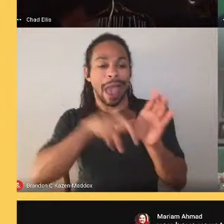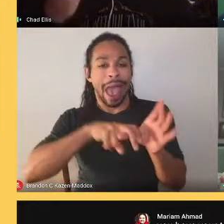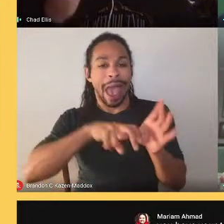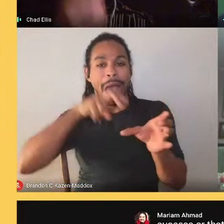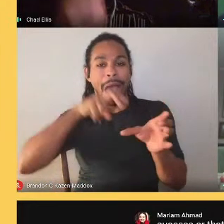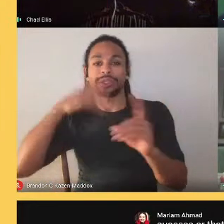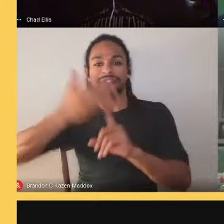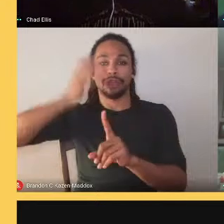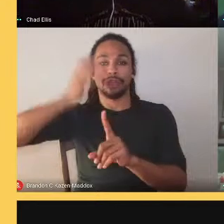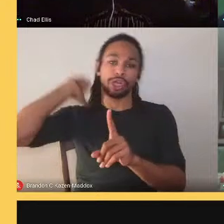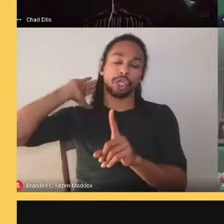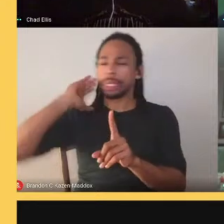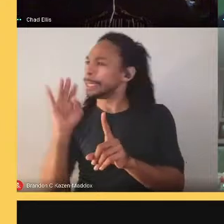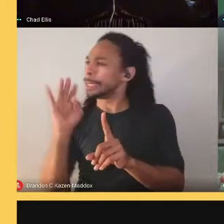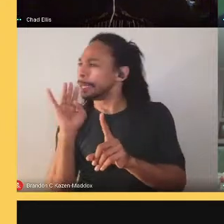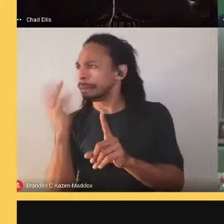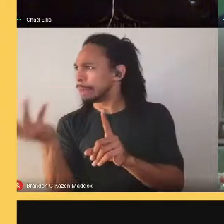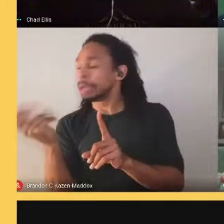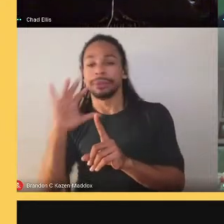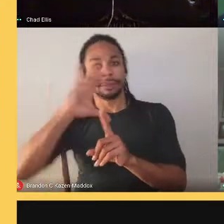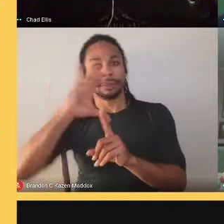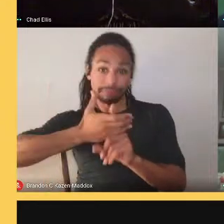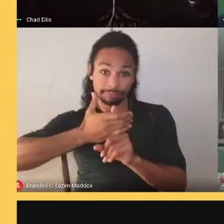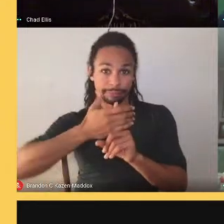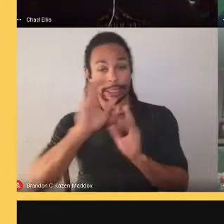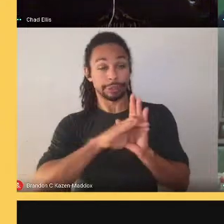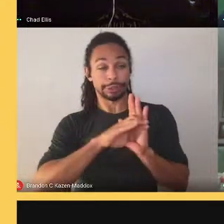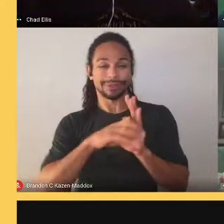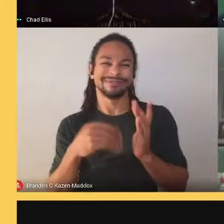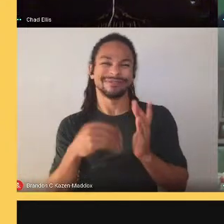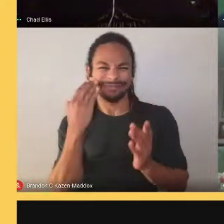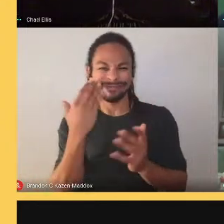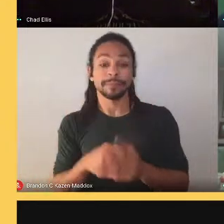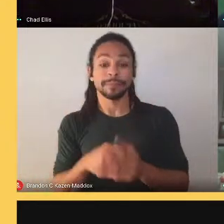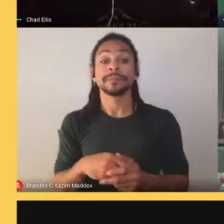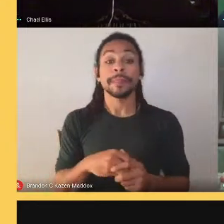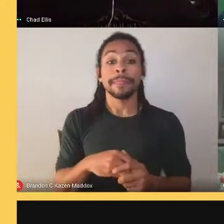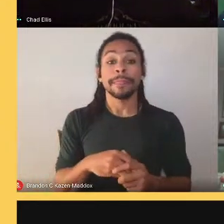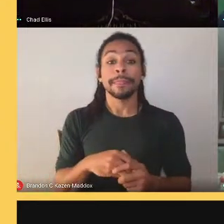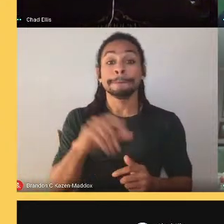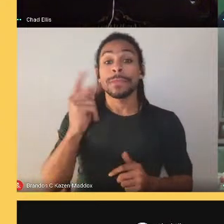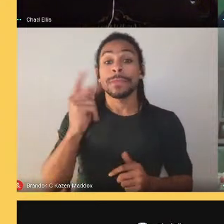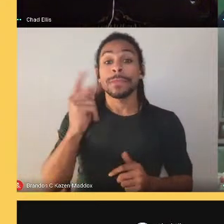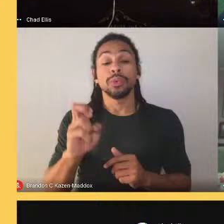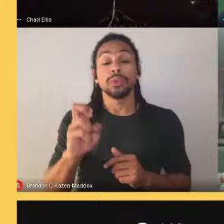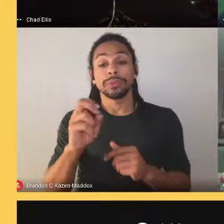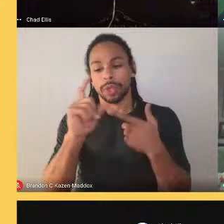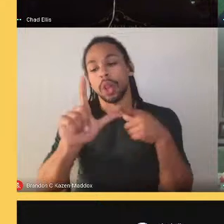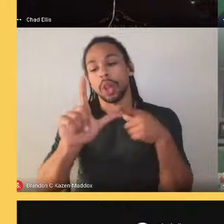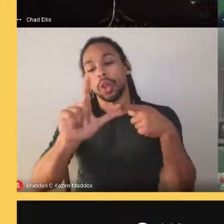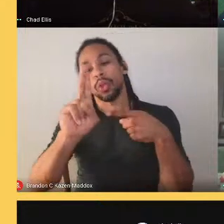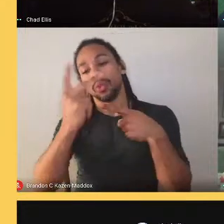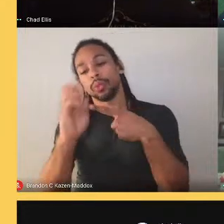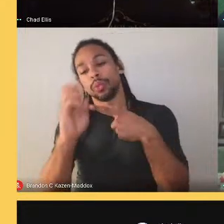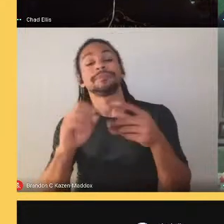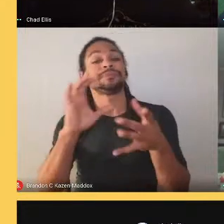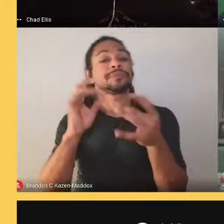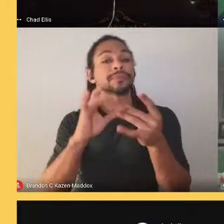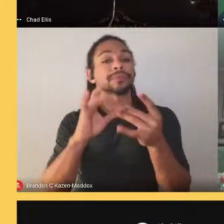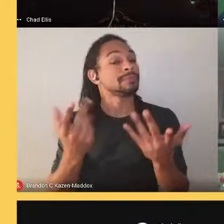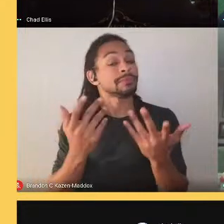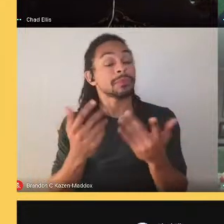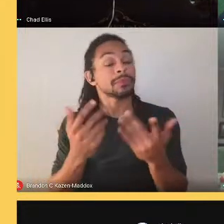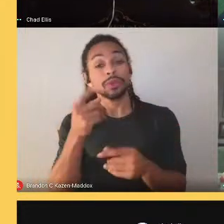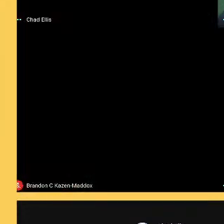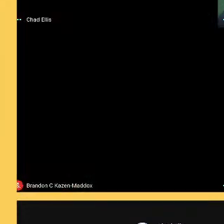Go ahead. I just had a quick question along those lines. Did you find yourself, I mean, the way you describe your game, I'm wondering, do you feel